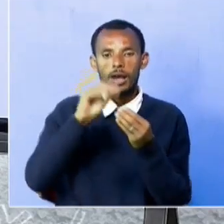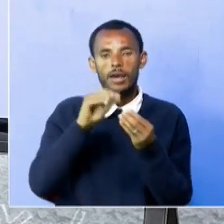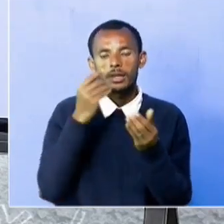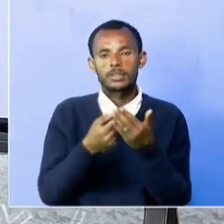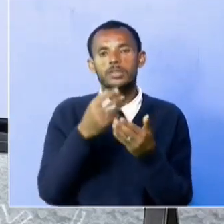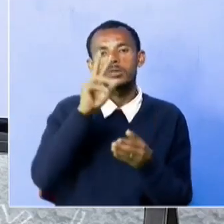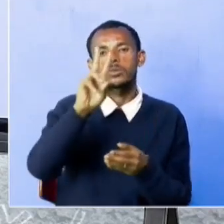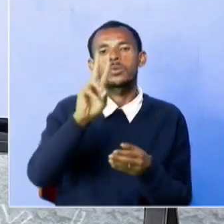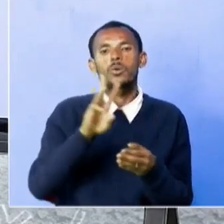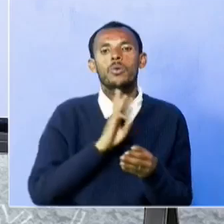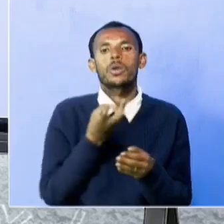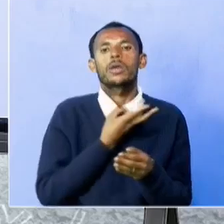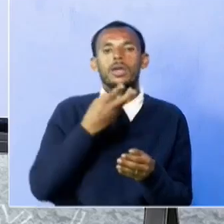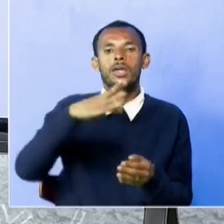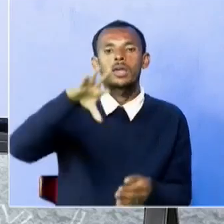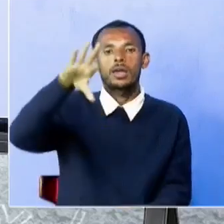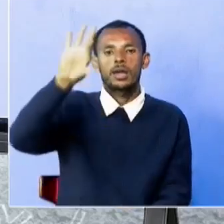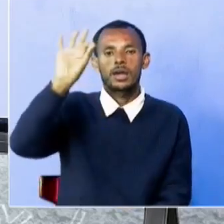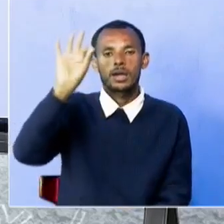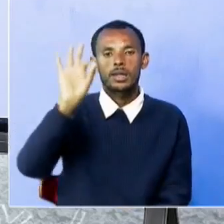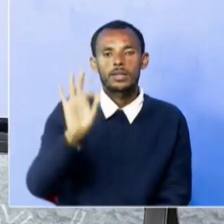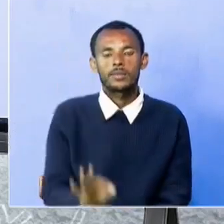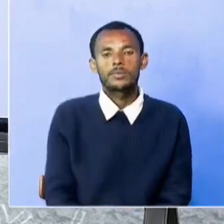we get